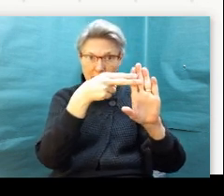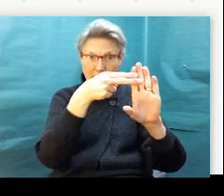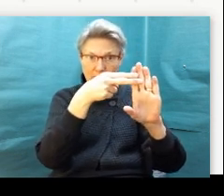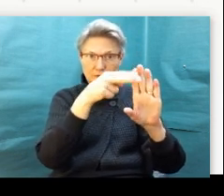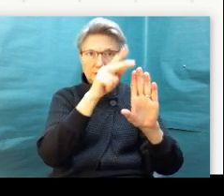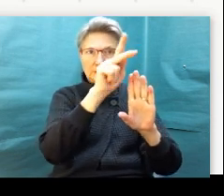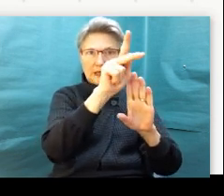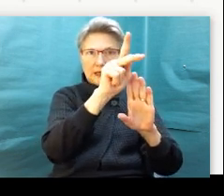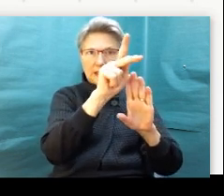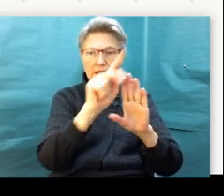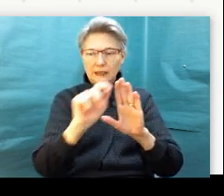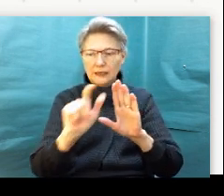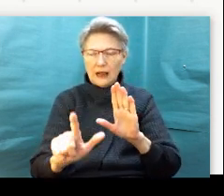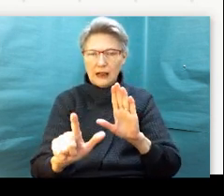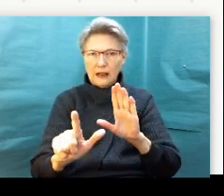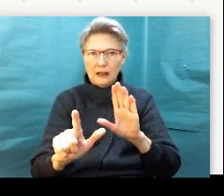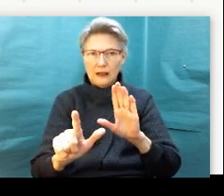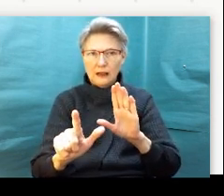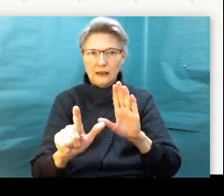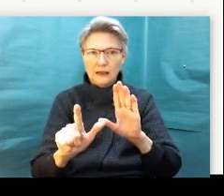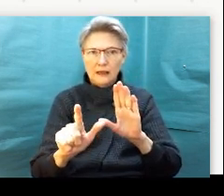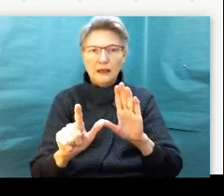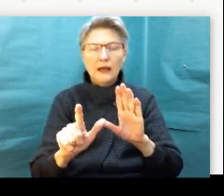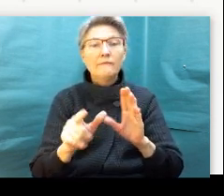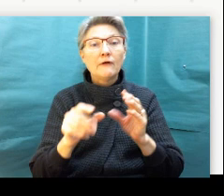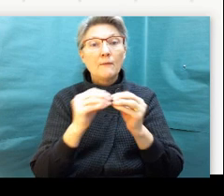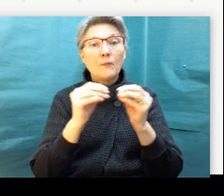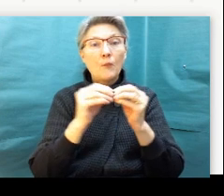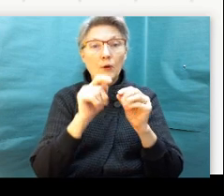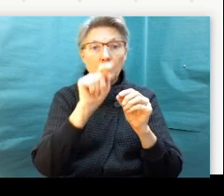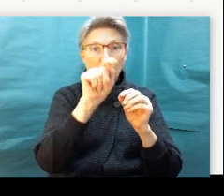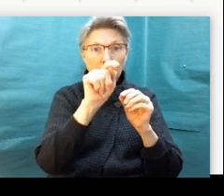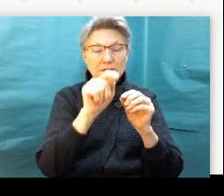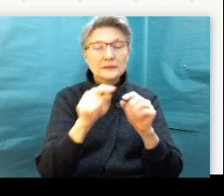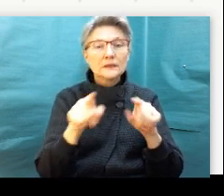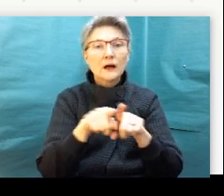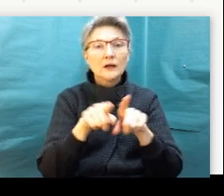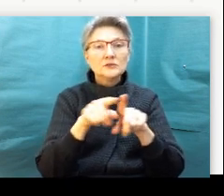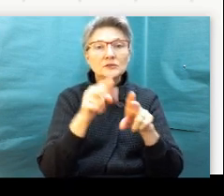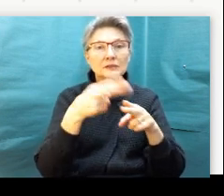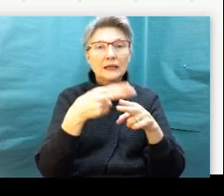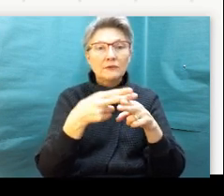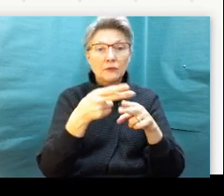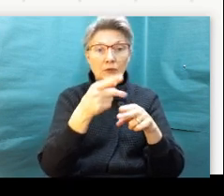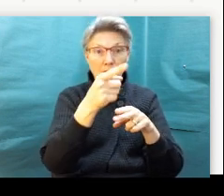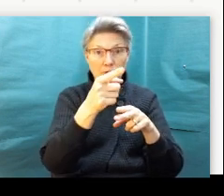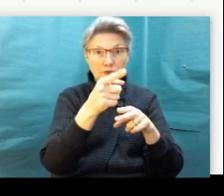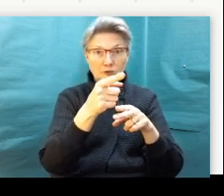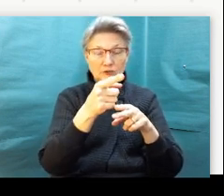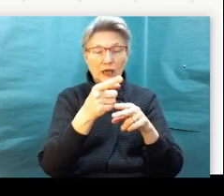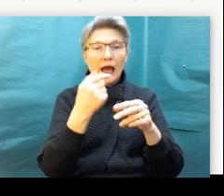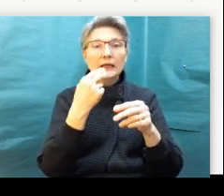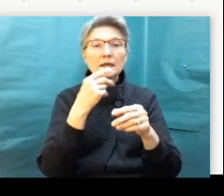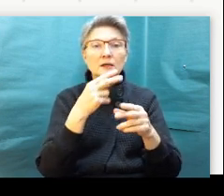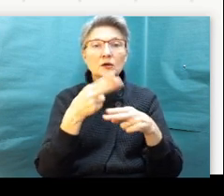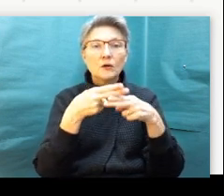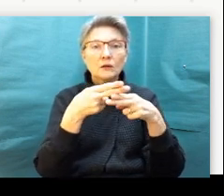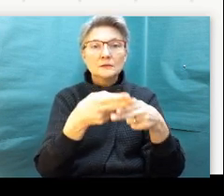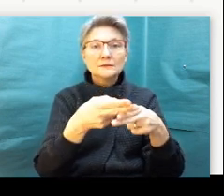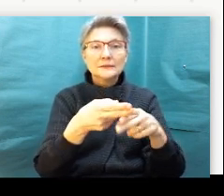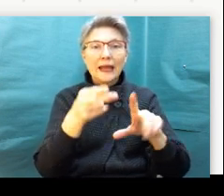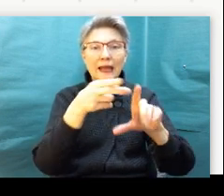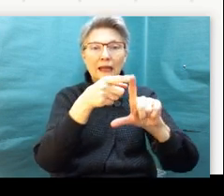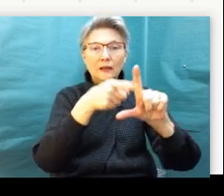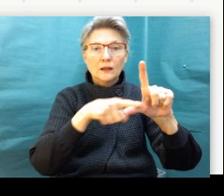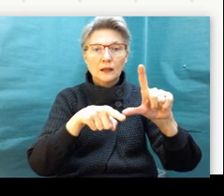we'll do JKL. So if I had some more points identified on my line, I could also name it with those points. So I could call this